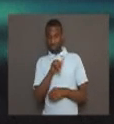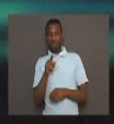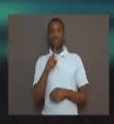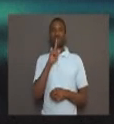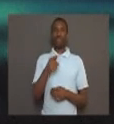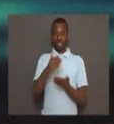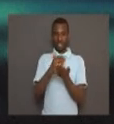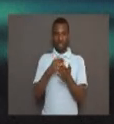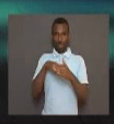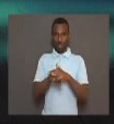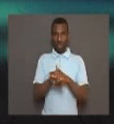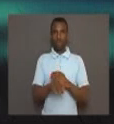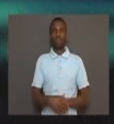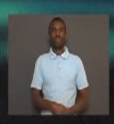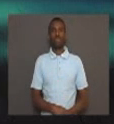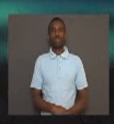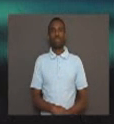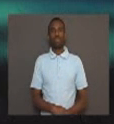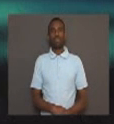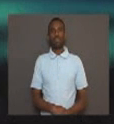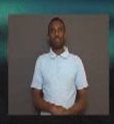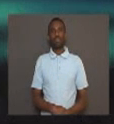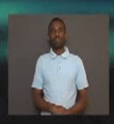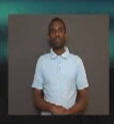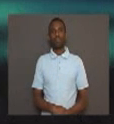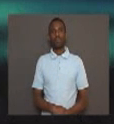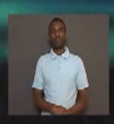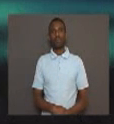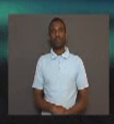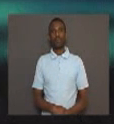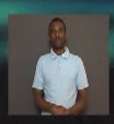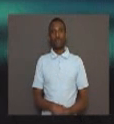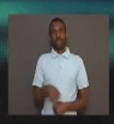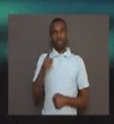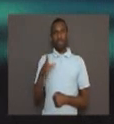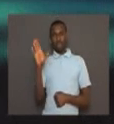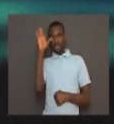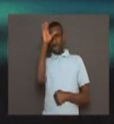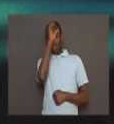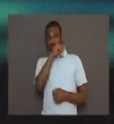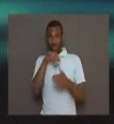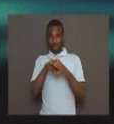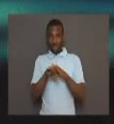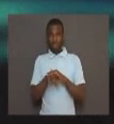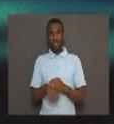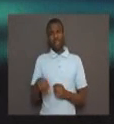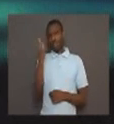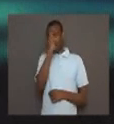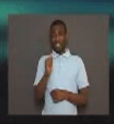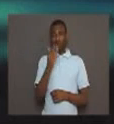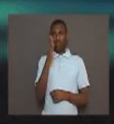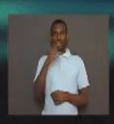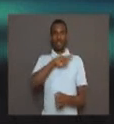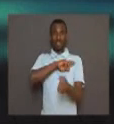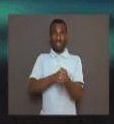the lesson, since it takes into account any resistance created